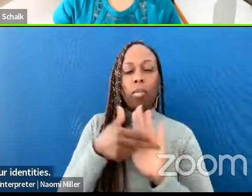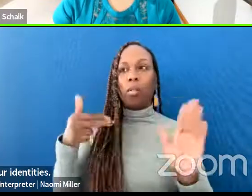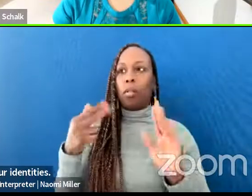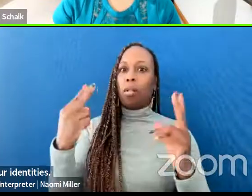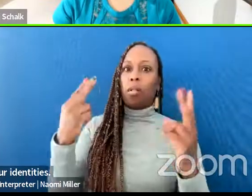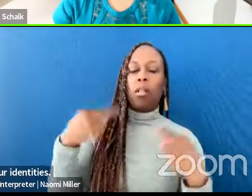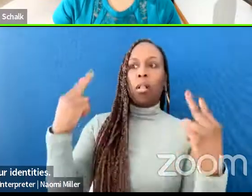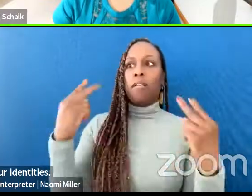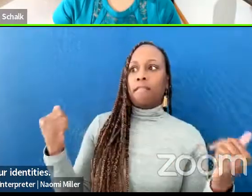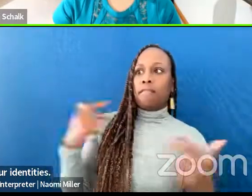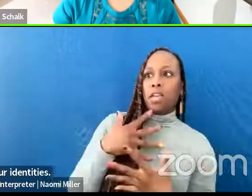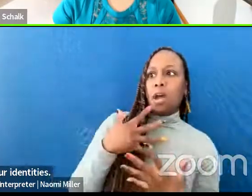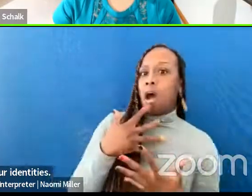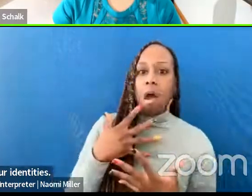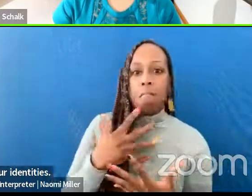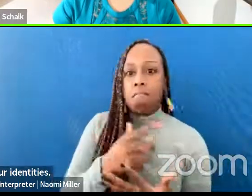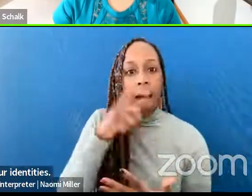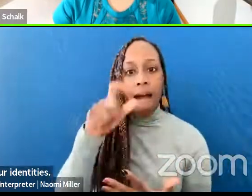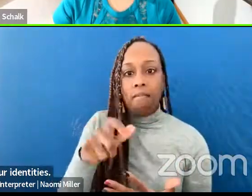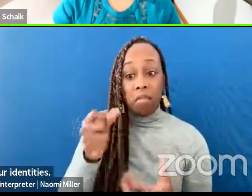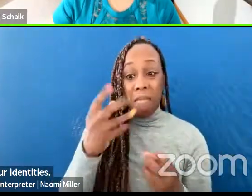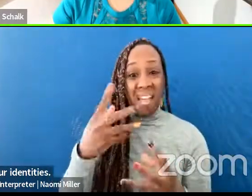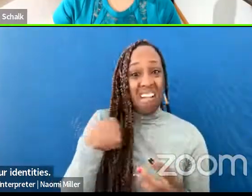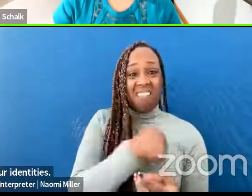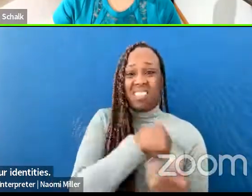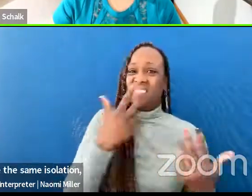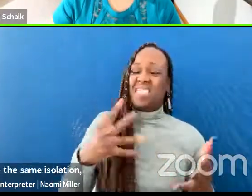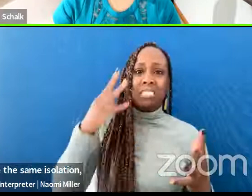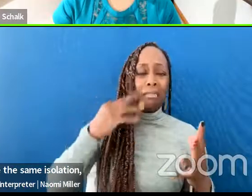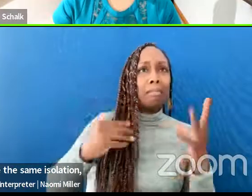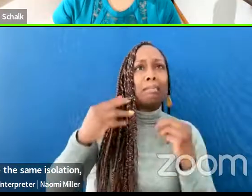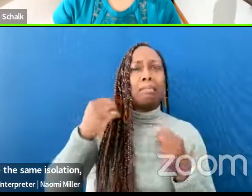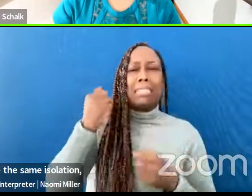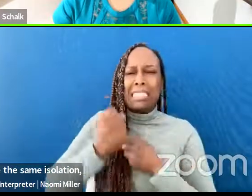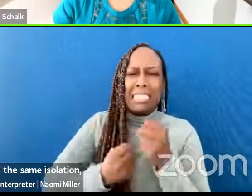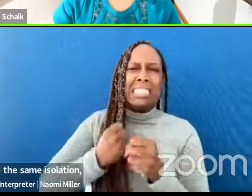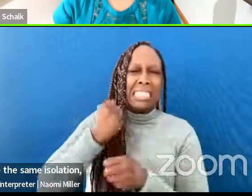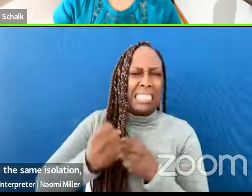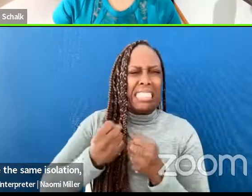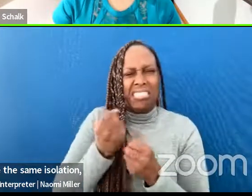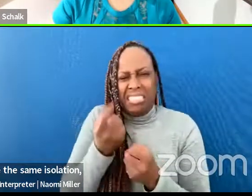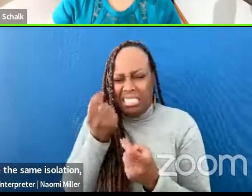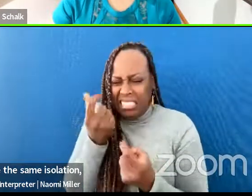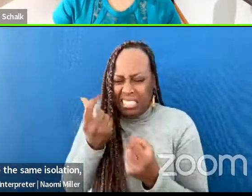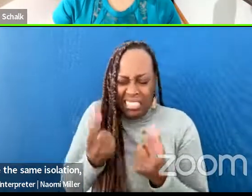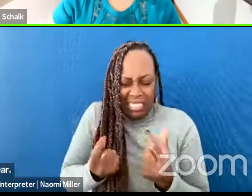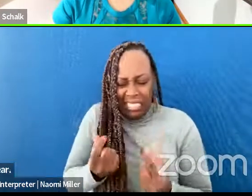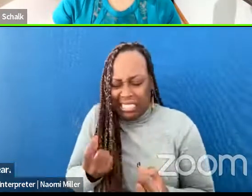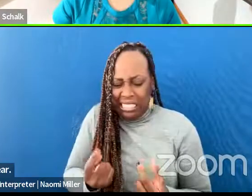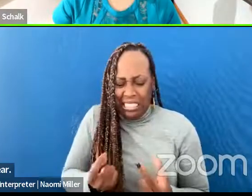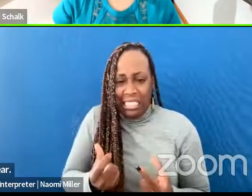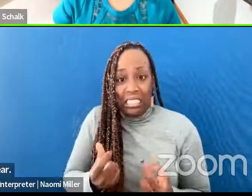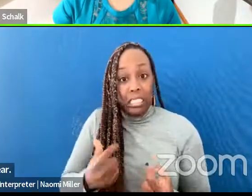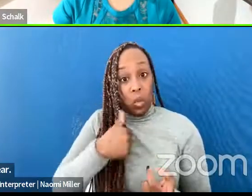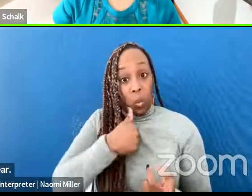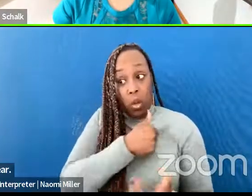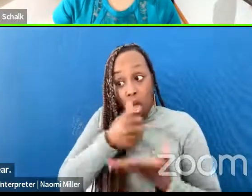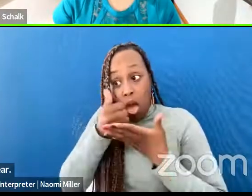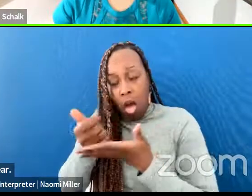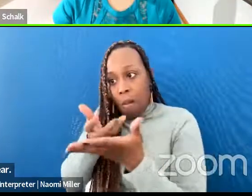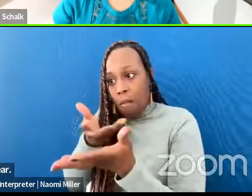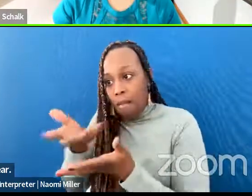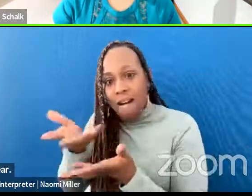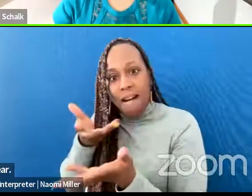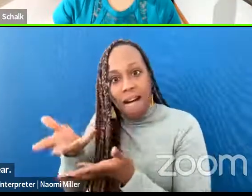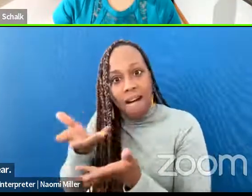fear many of us have spent years undoing. We heal as we help, as we usher